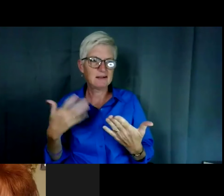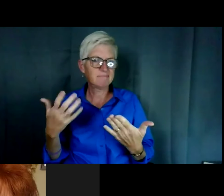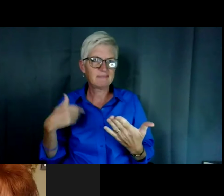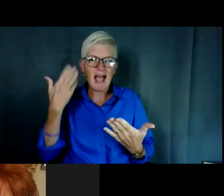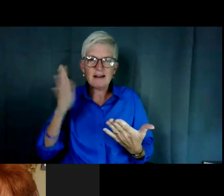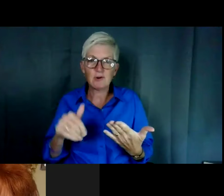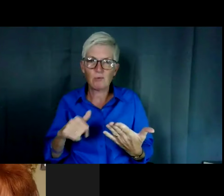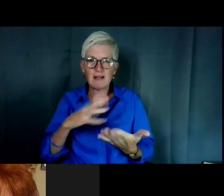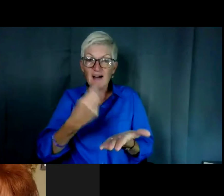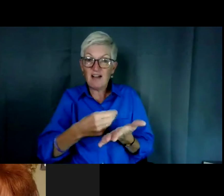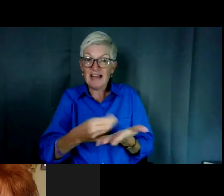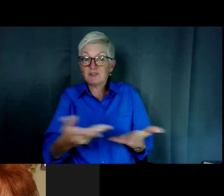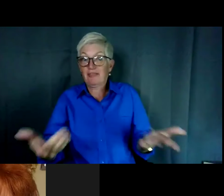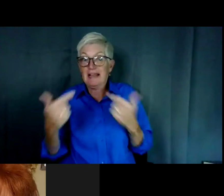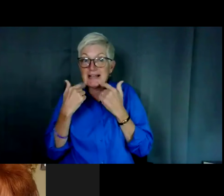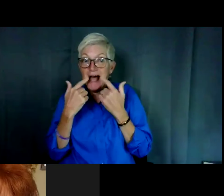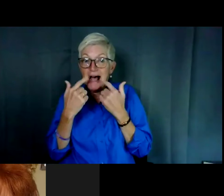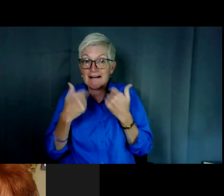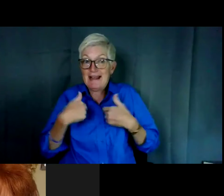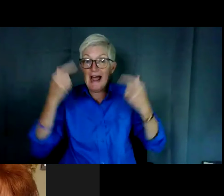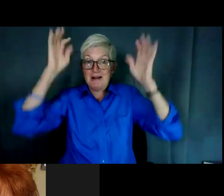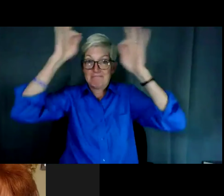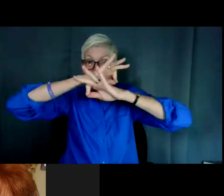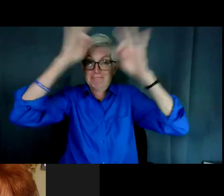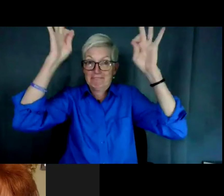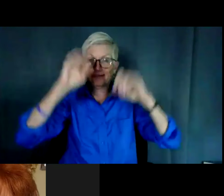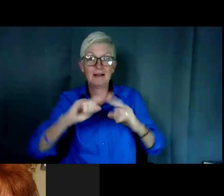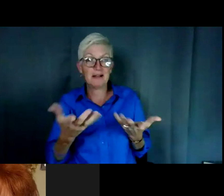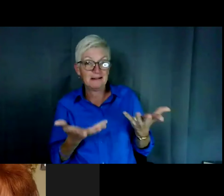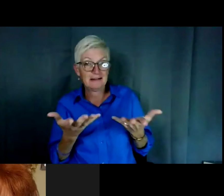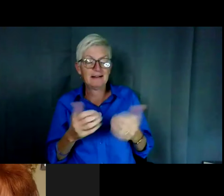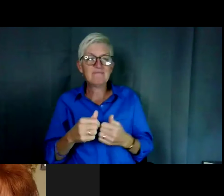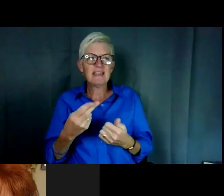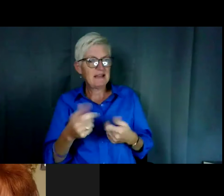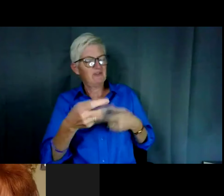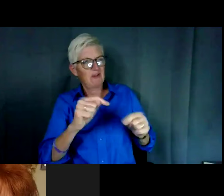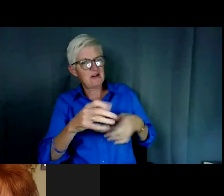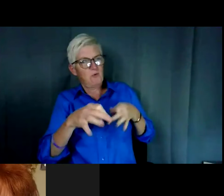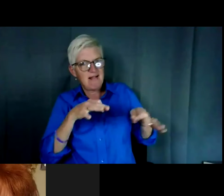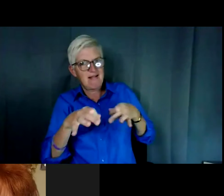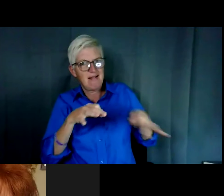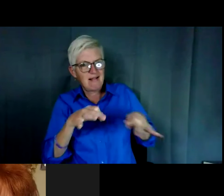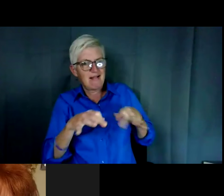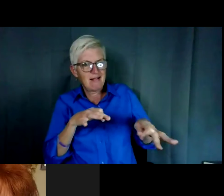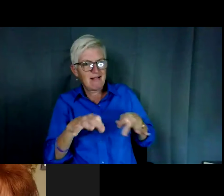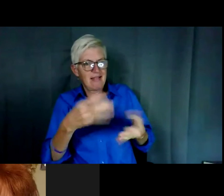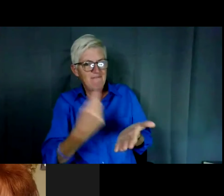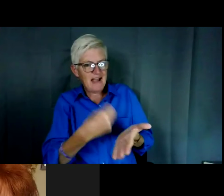all those financial things that I don't know about. He was trying to describe